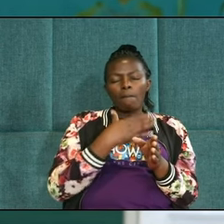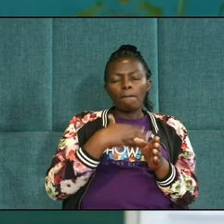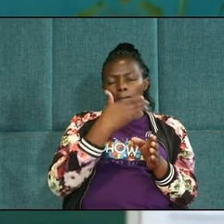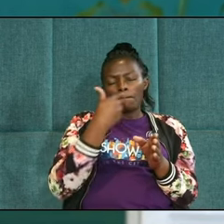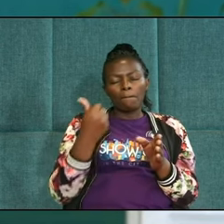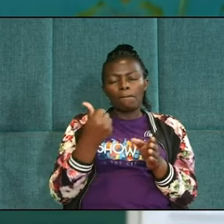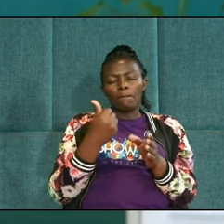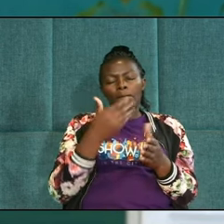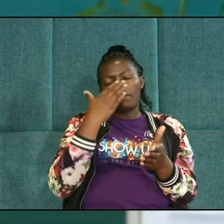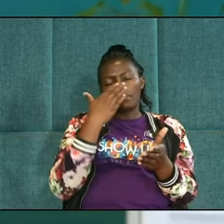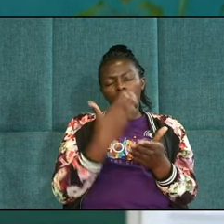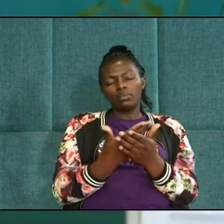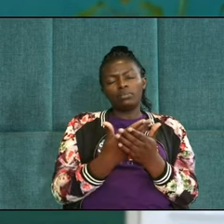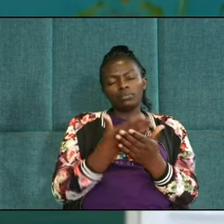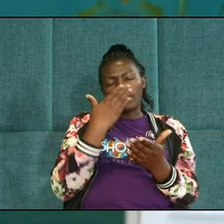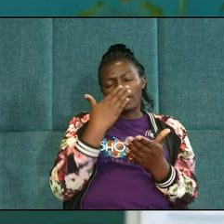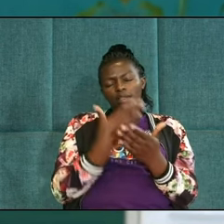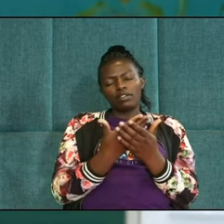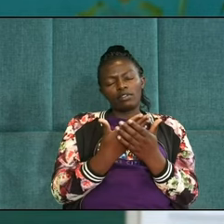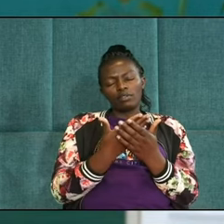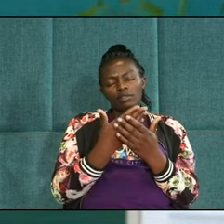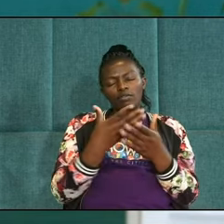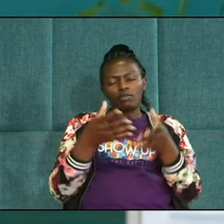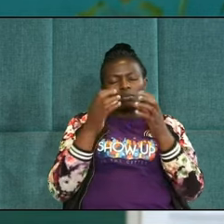Thank you for your blessings.